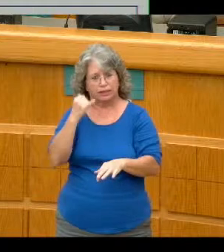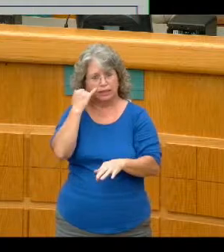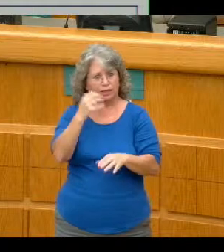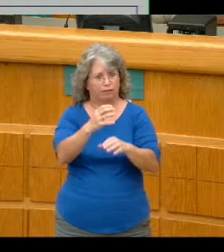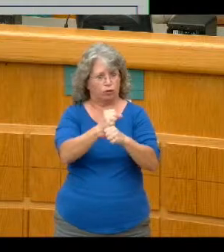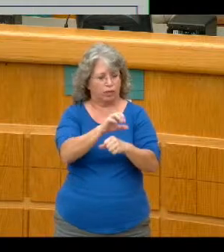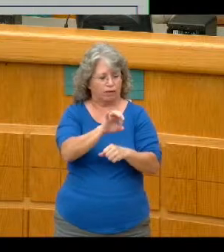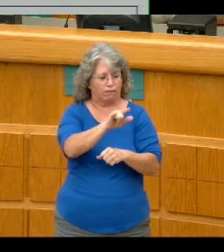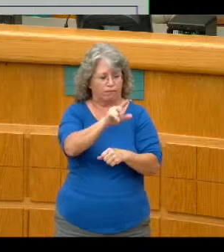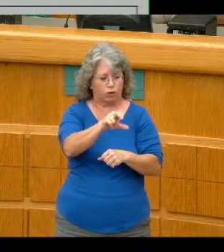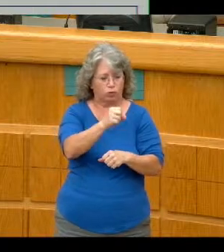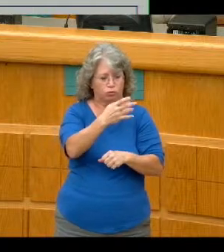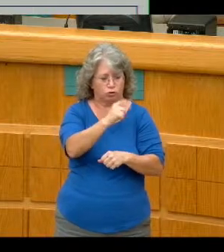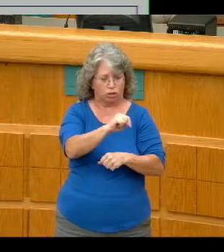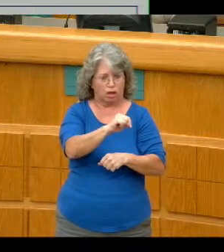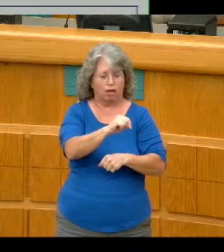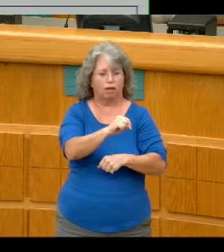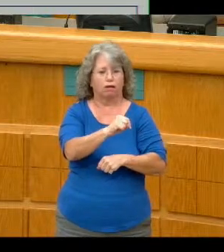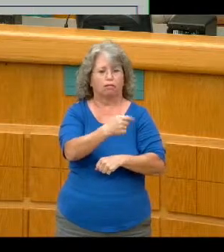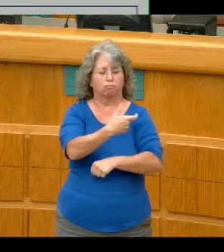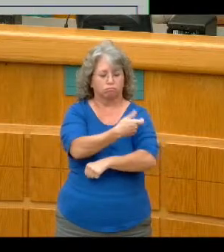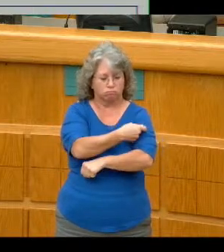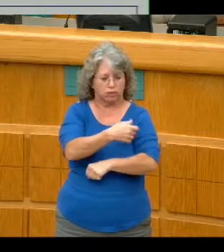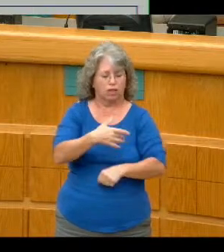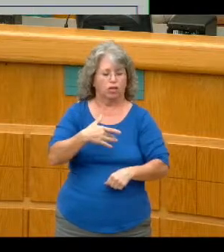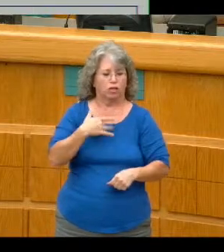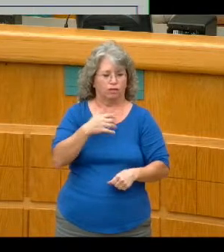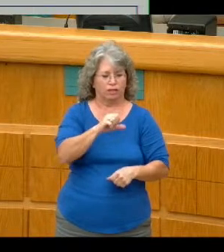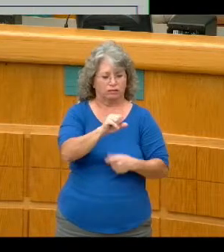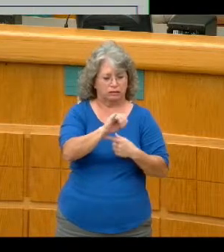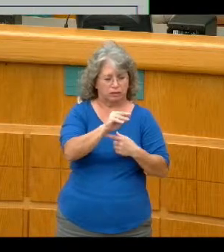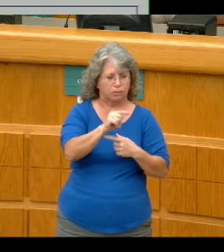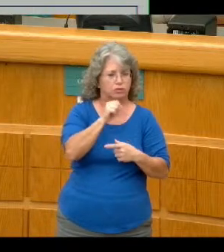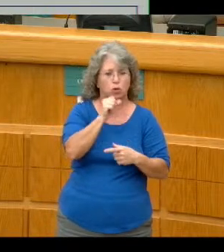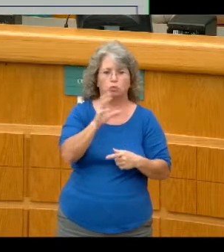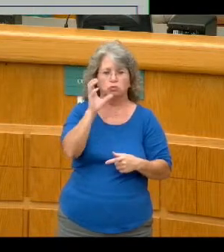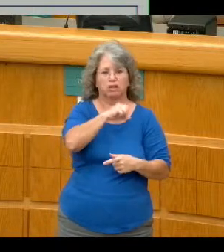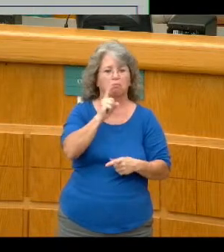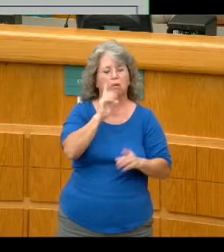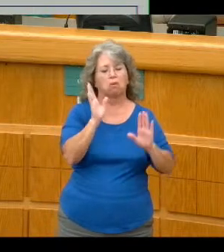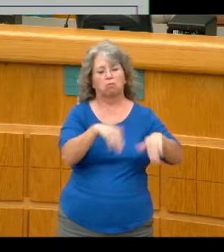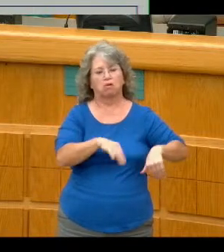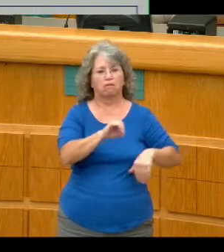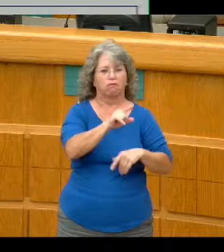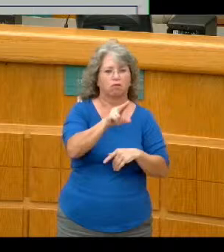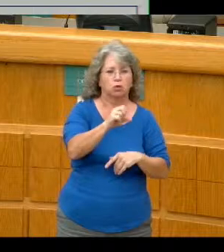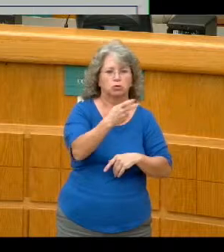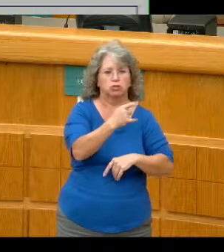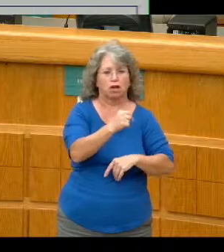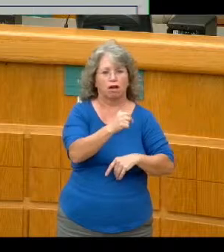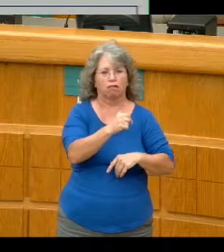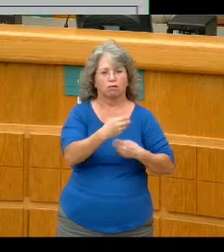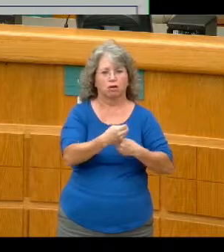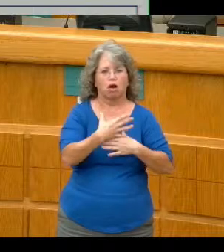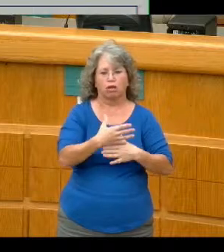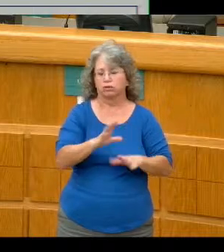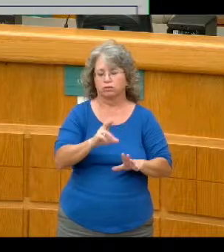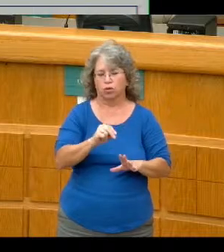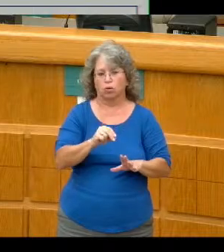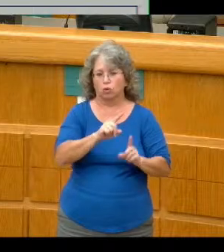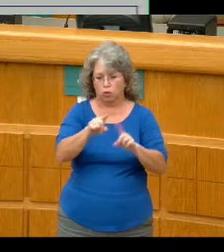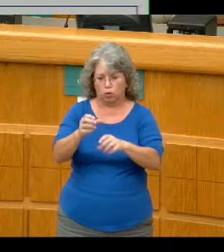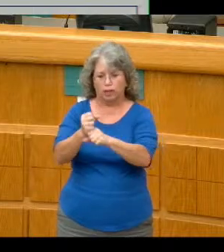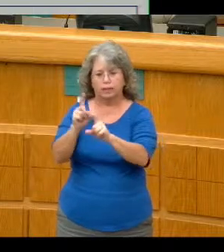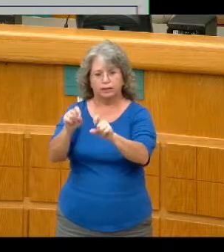flu shot and you become symptomatic, don't just assume that it was from the flu shot. It could be COVID. Self-isolate, then figure out what's